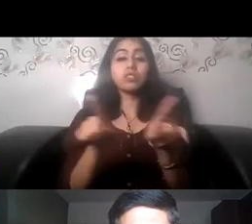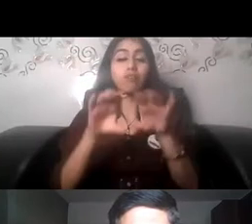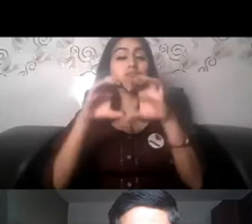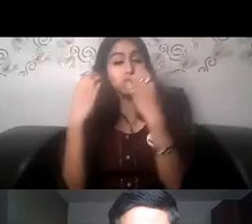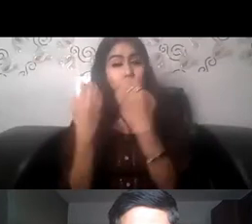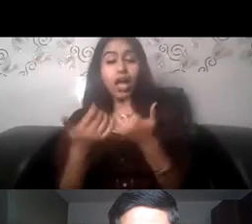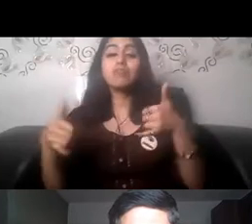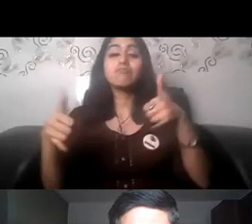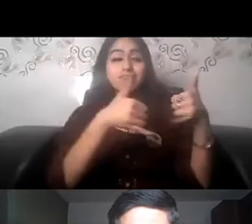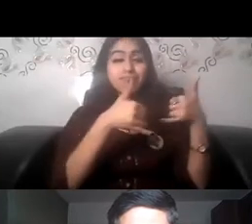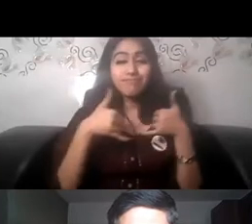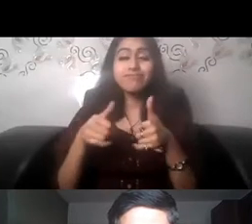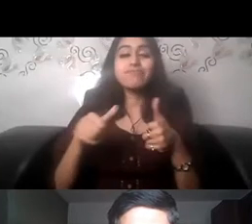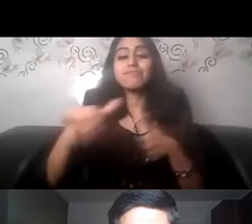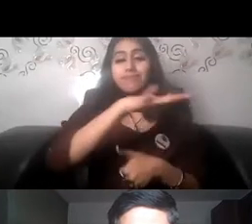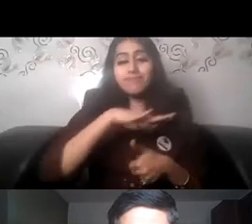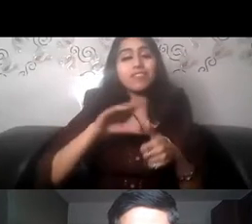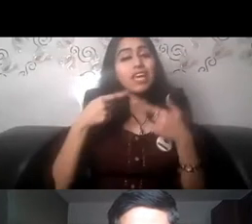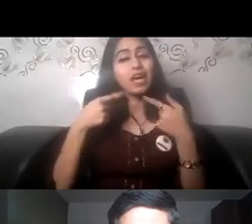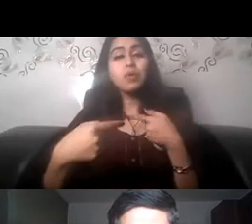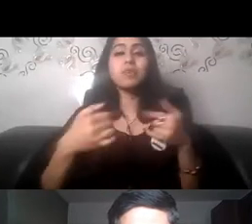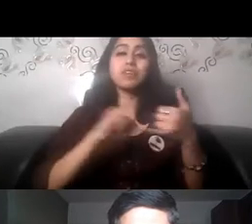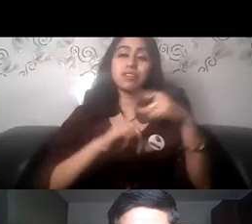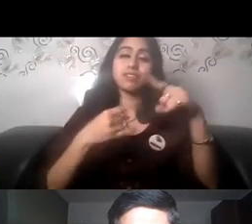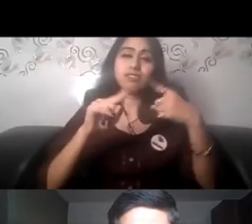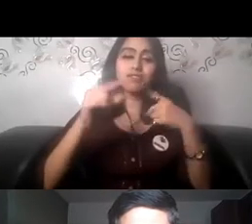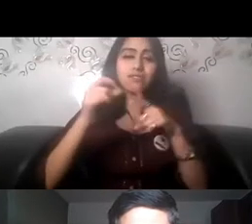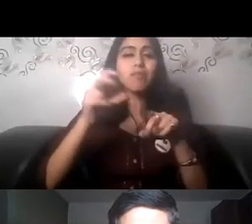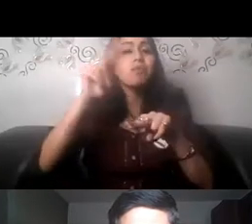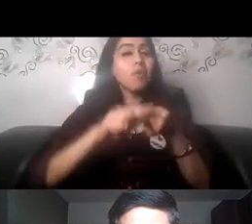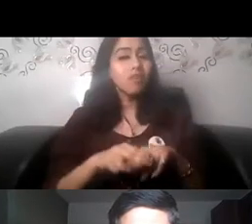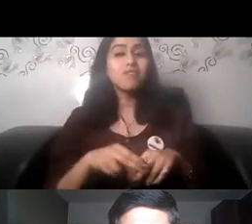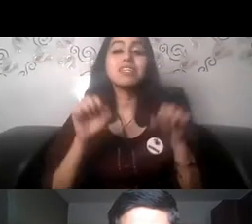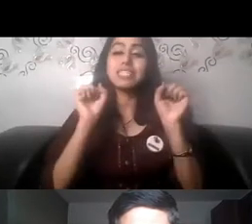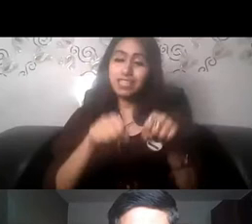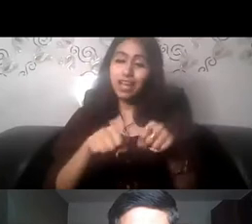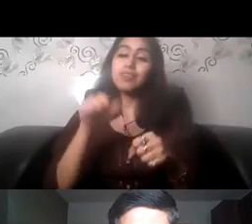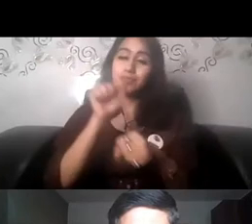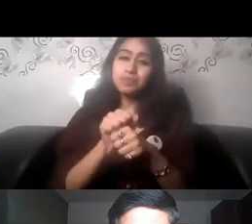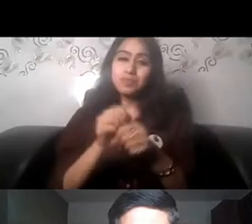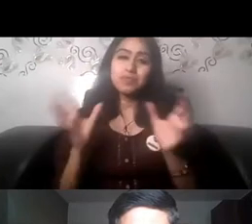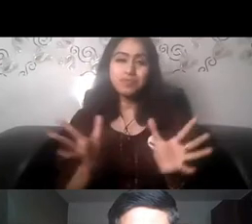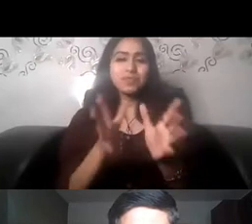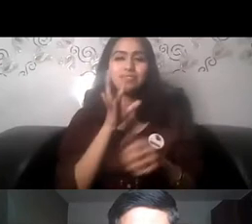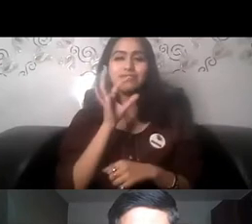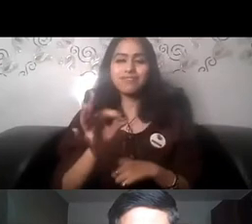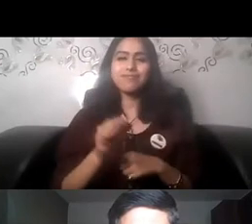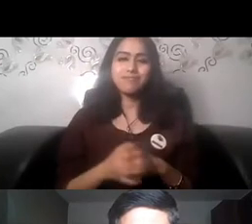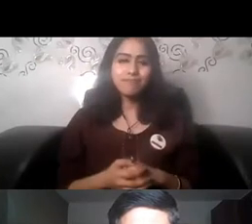in the playground, at every step of their journey. Sure. In the workforce, absolutely.